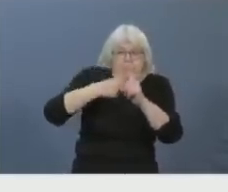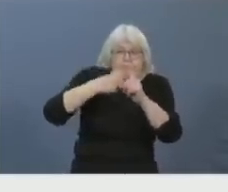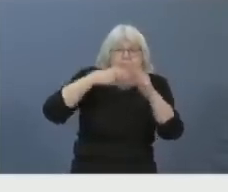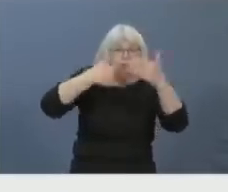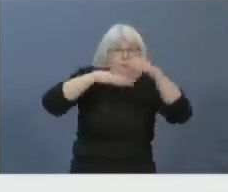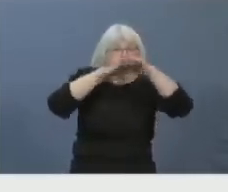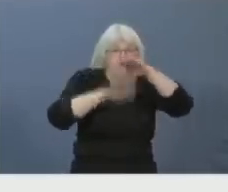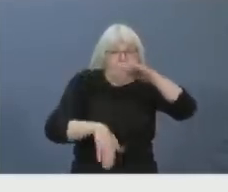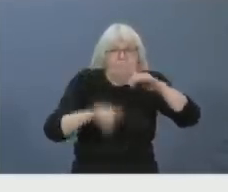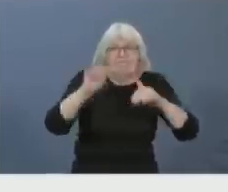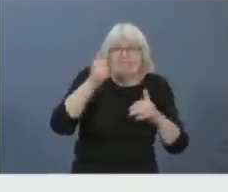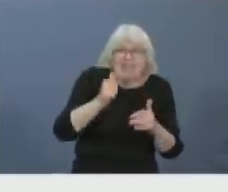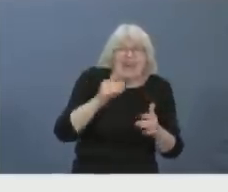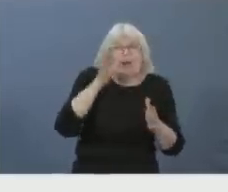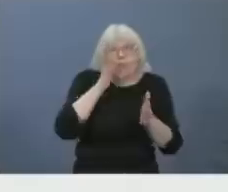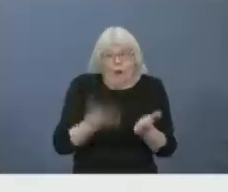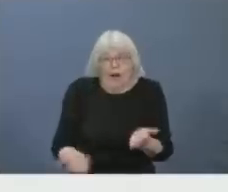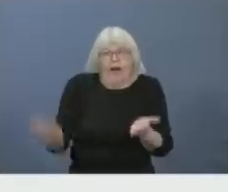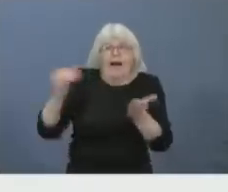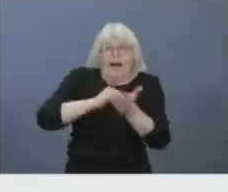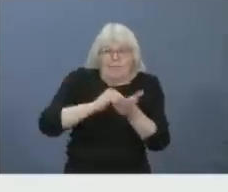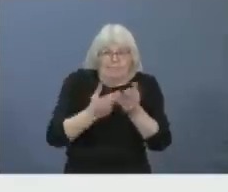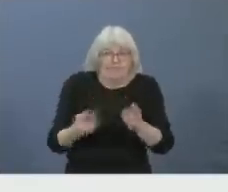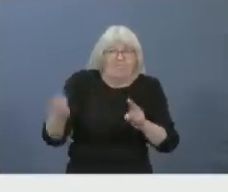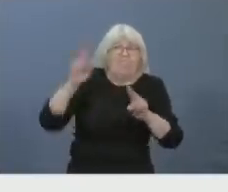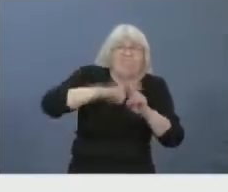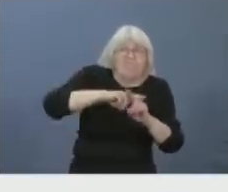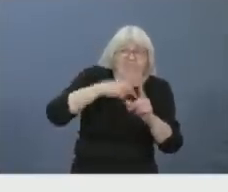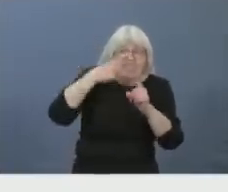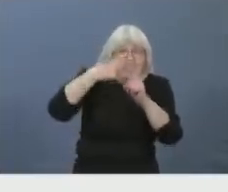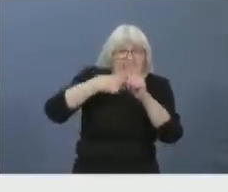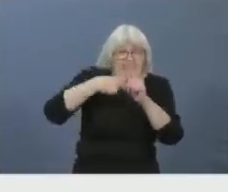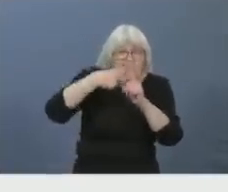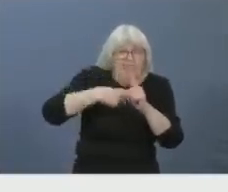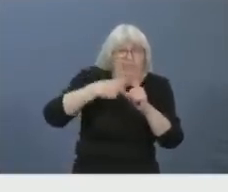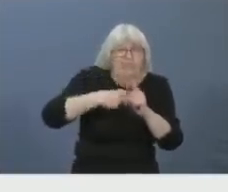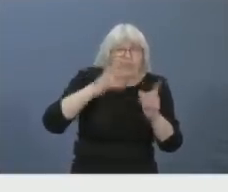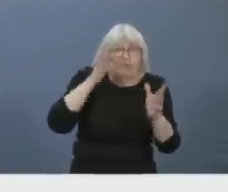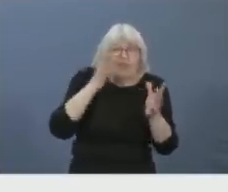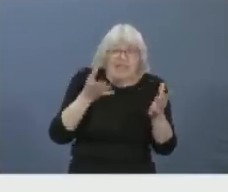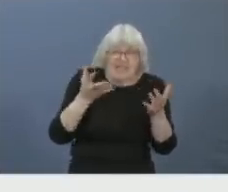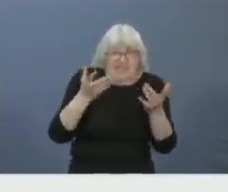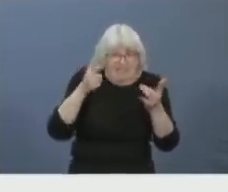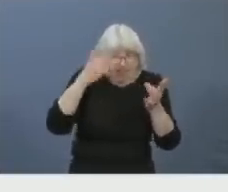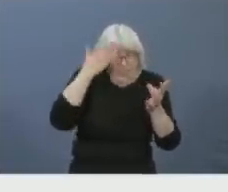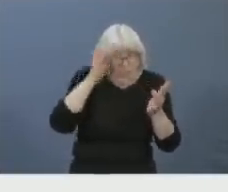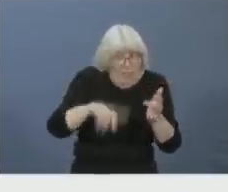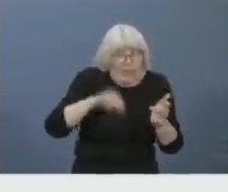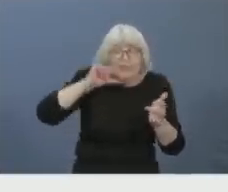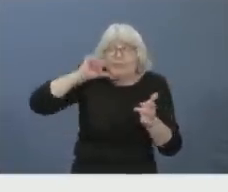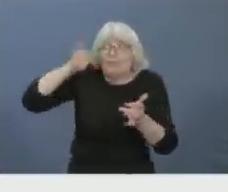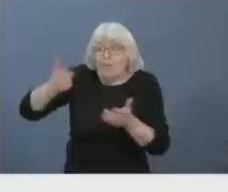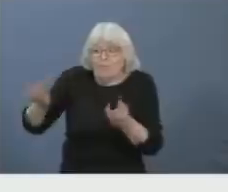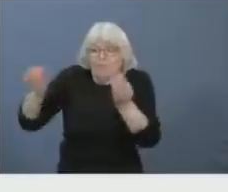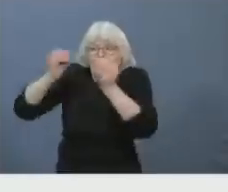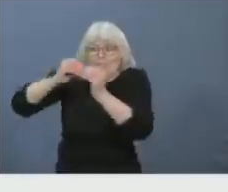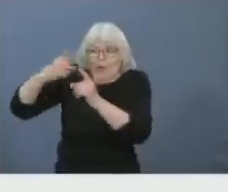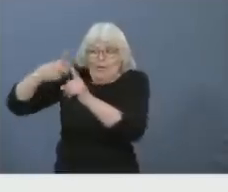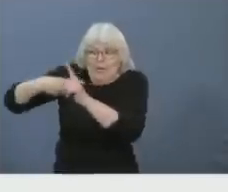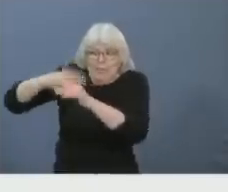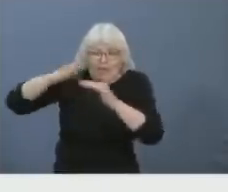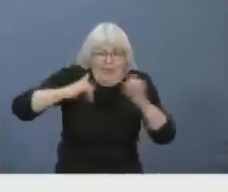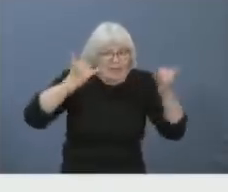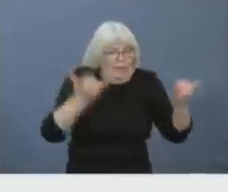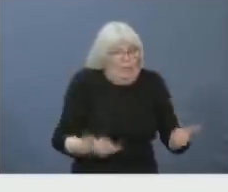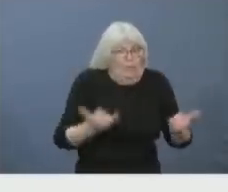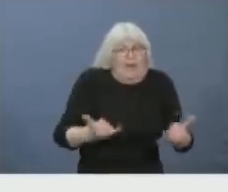So we're looking at daytime highs tomorrow being higher than what they were today. And then on Thursday, we're looking at some